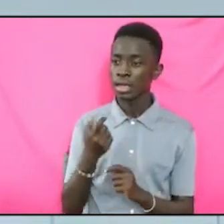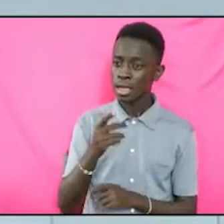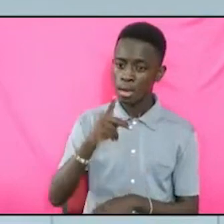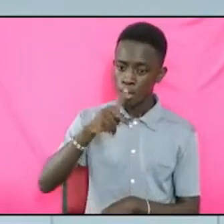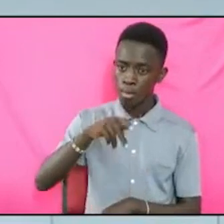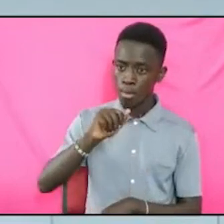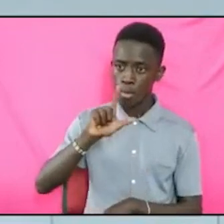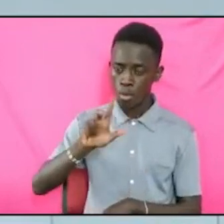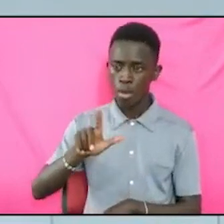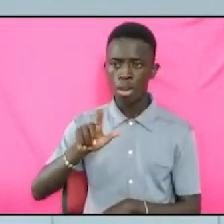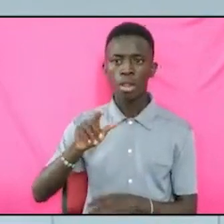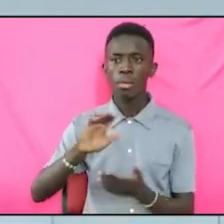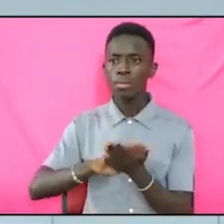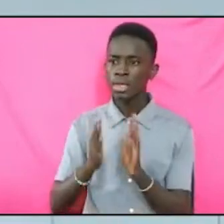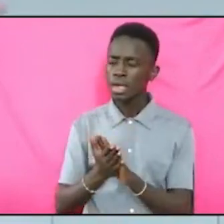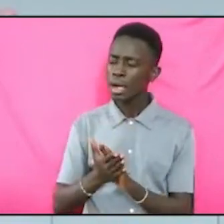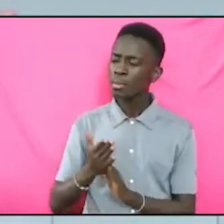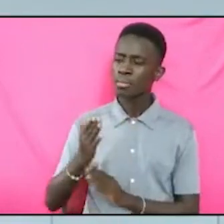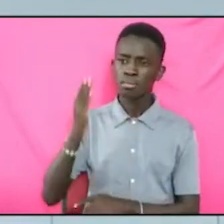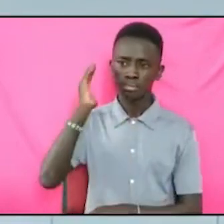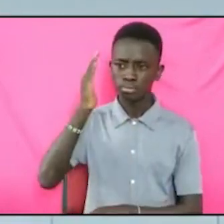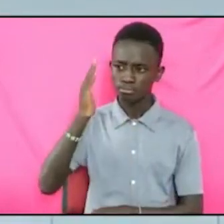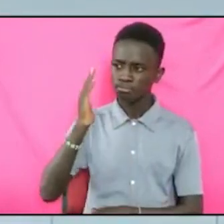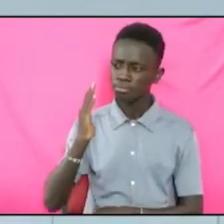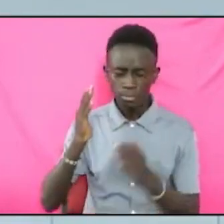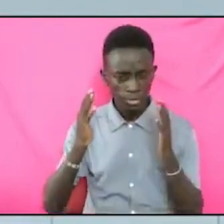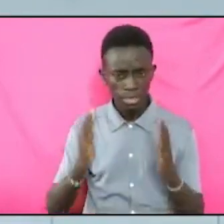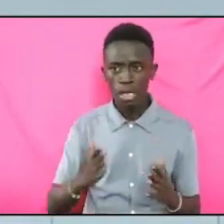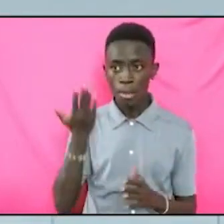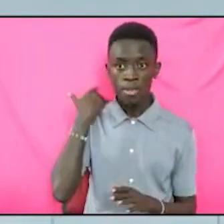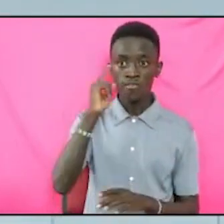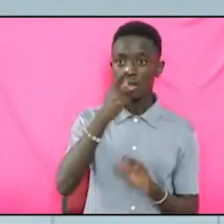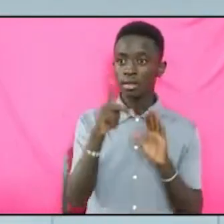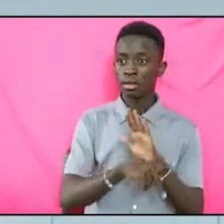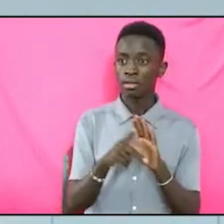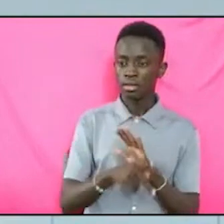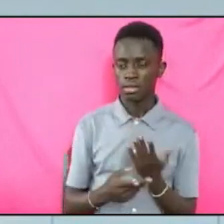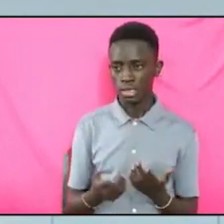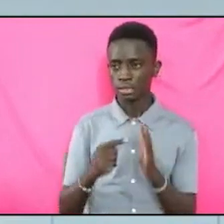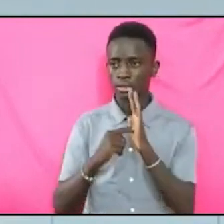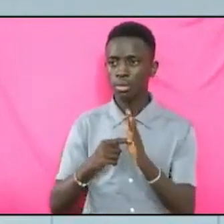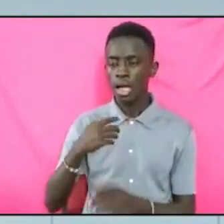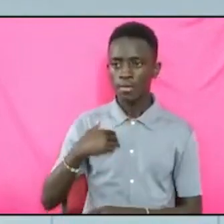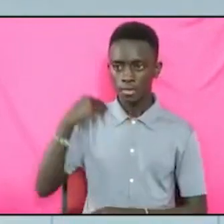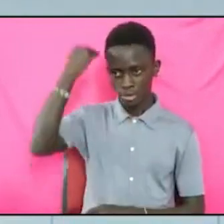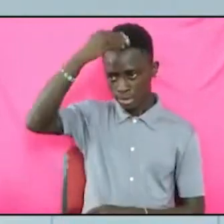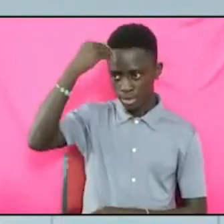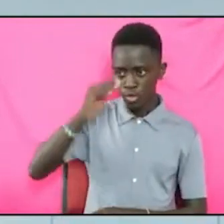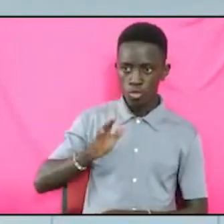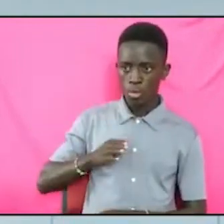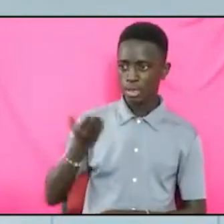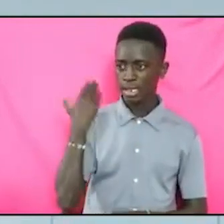sermon, 3,000 people coming to the Lord. He changed completely. Think of the Samaritan woman whom Reverend Okeo taught us last